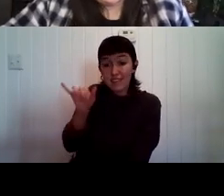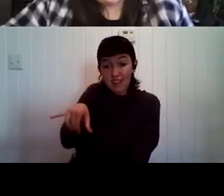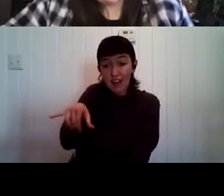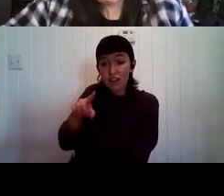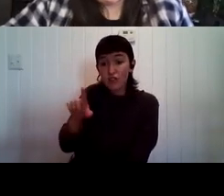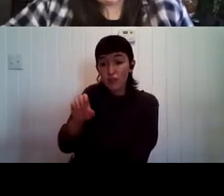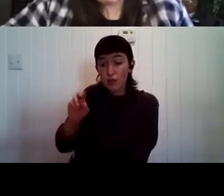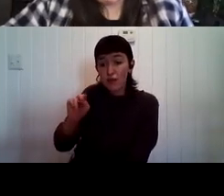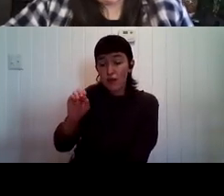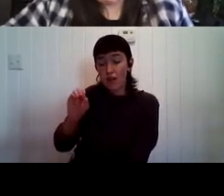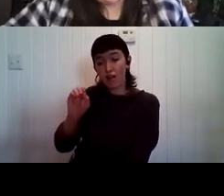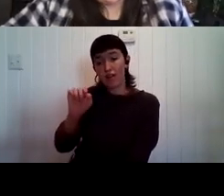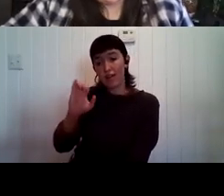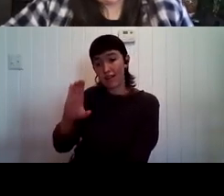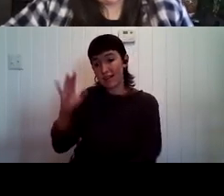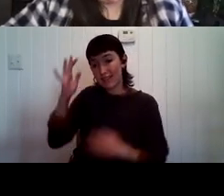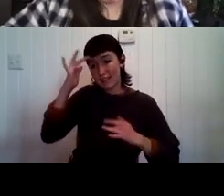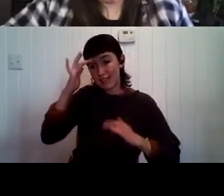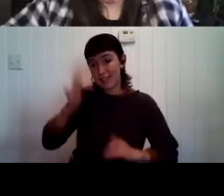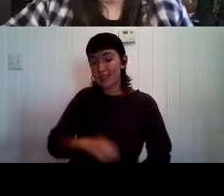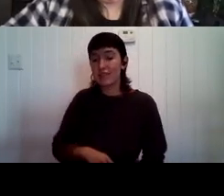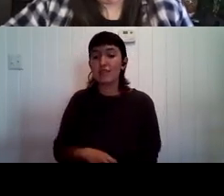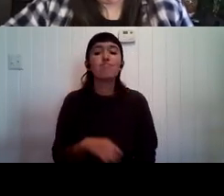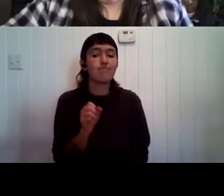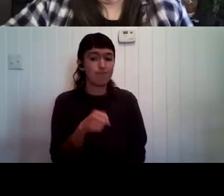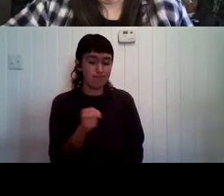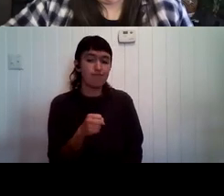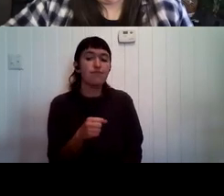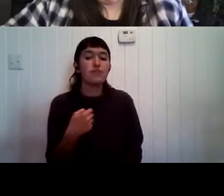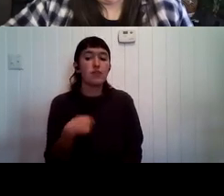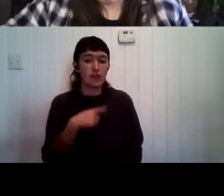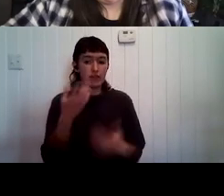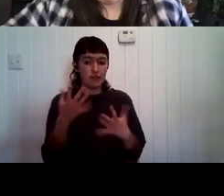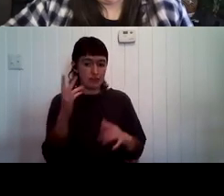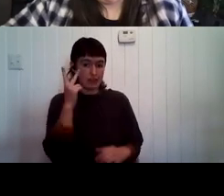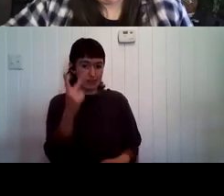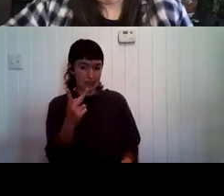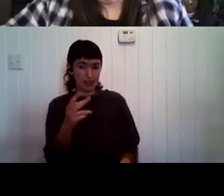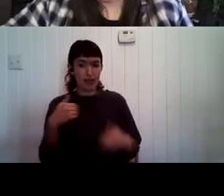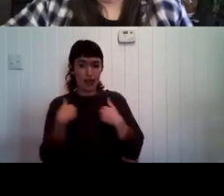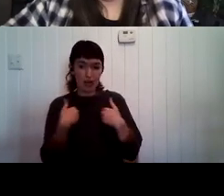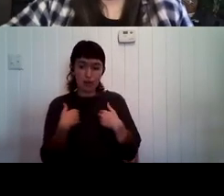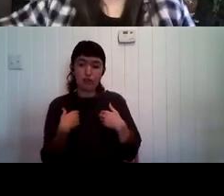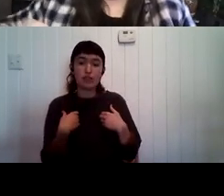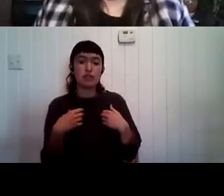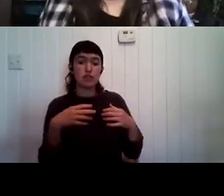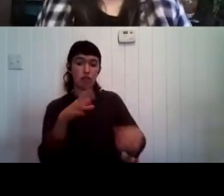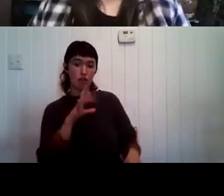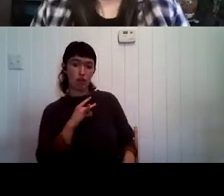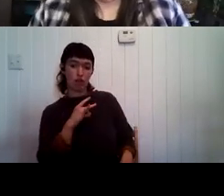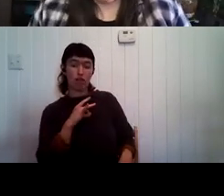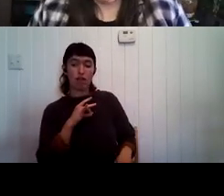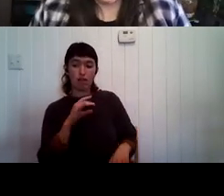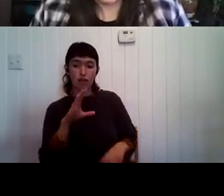Yeah, it is. We've seen animals catch COVID from people, and we've seen people